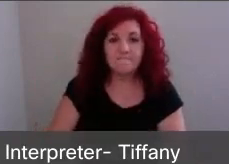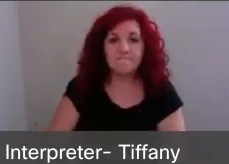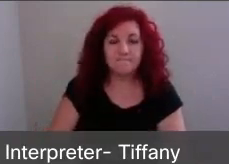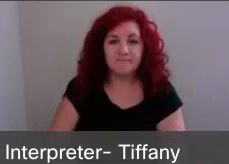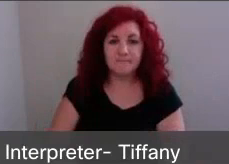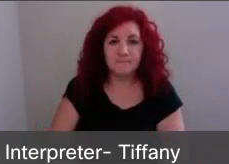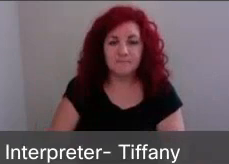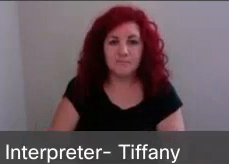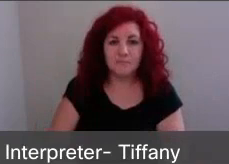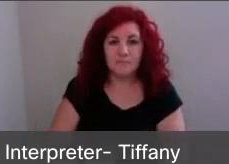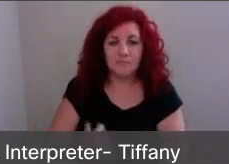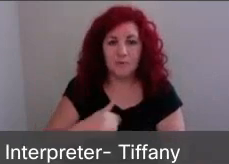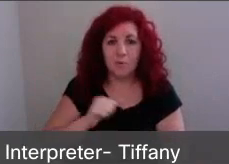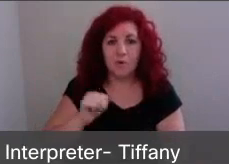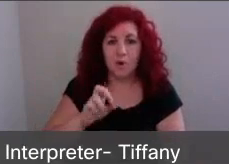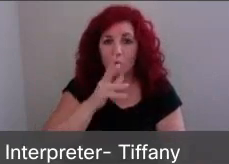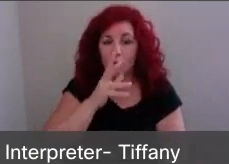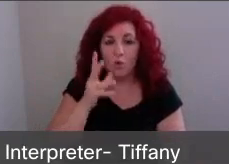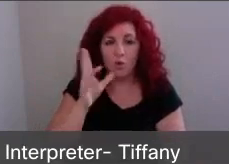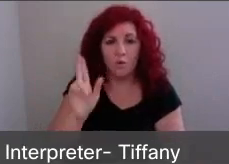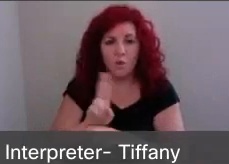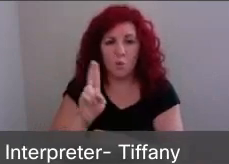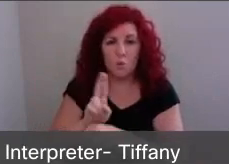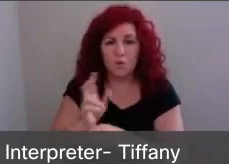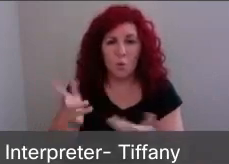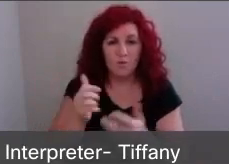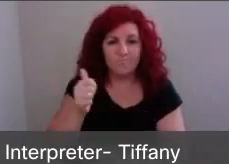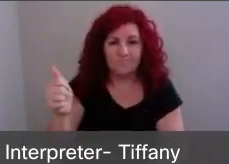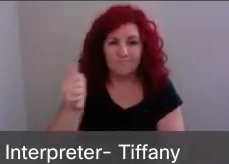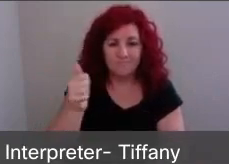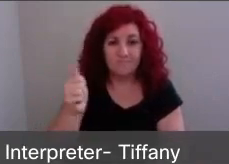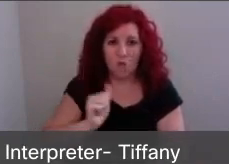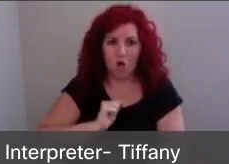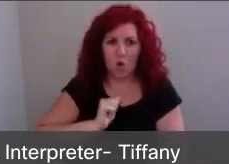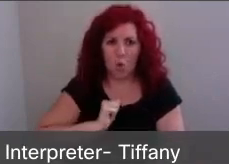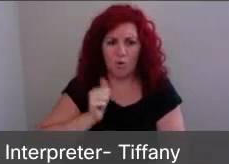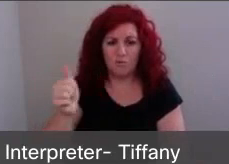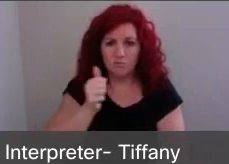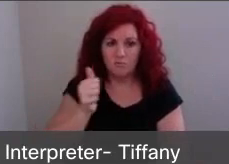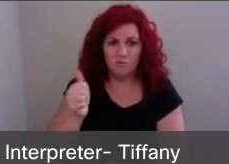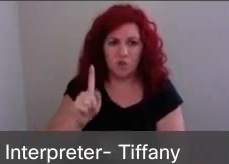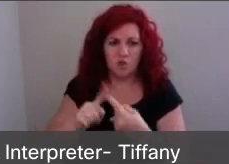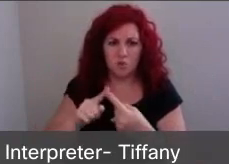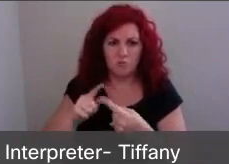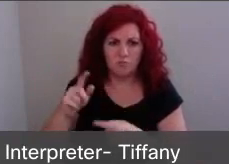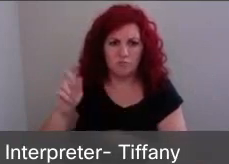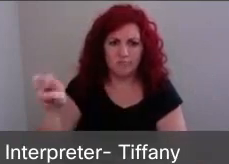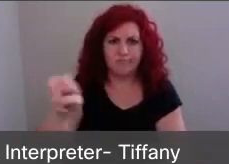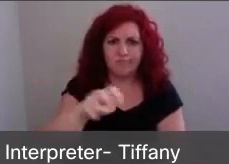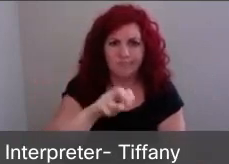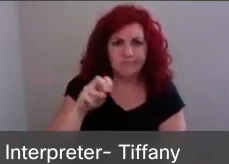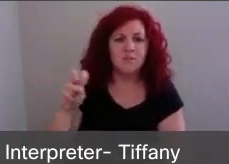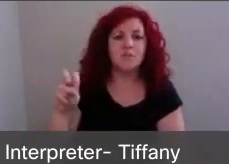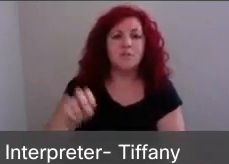We're rural and we use mainly our transportation to get our own transportation to get around. We